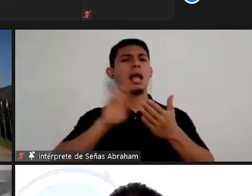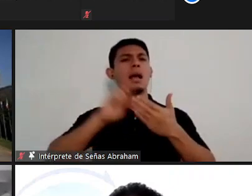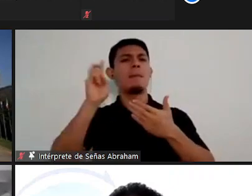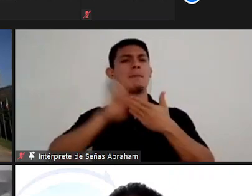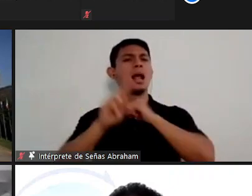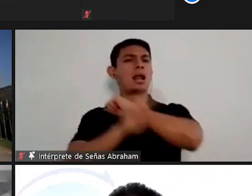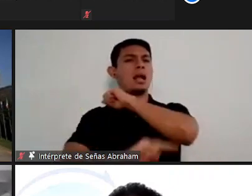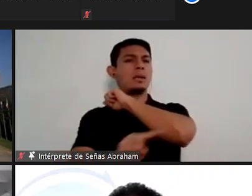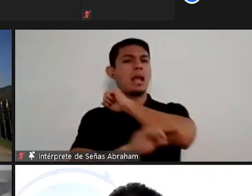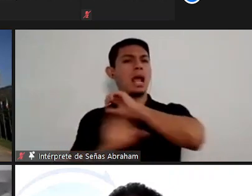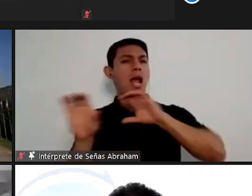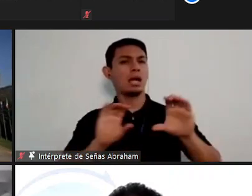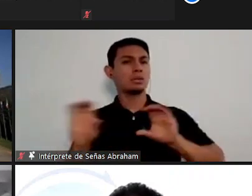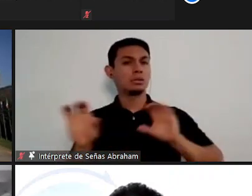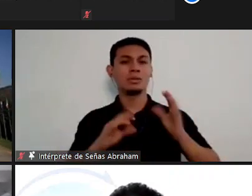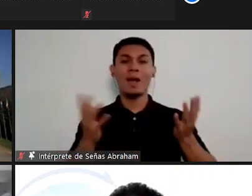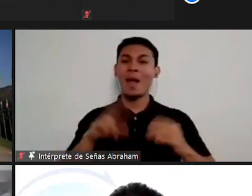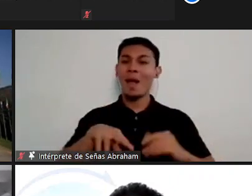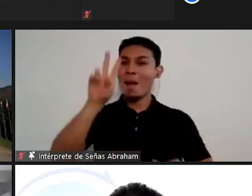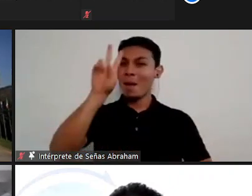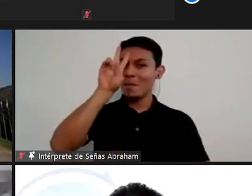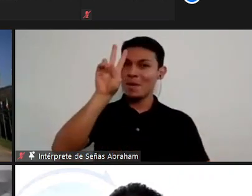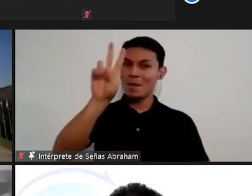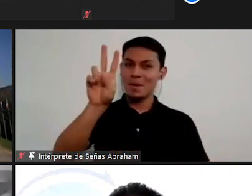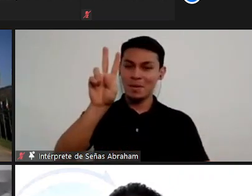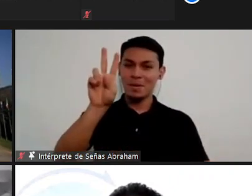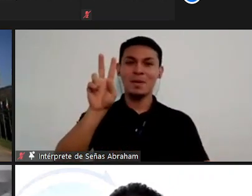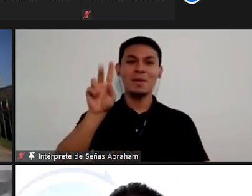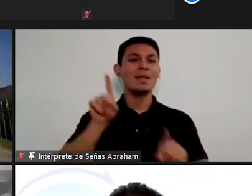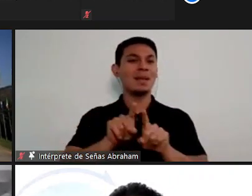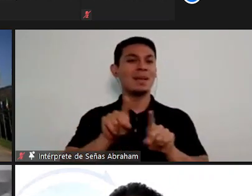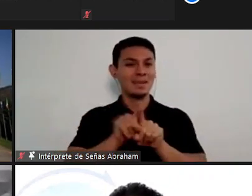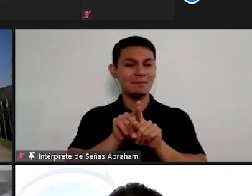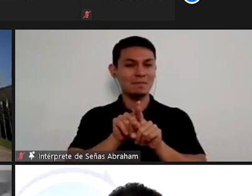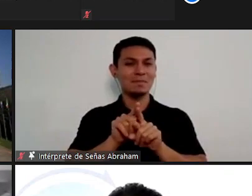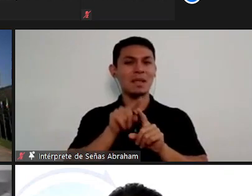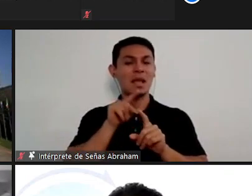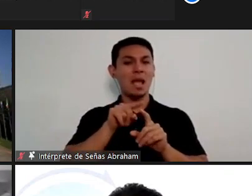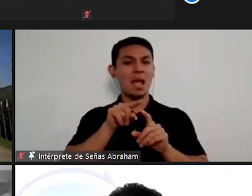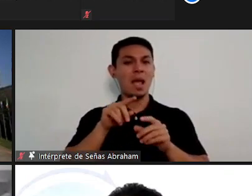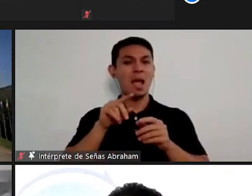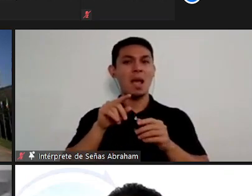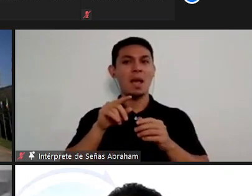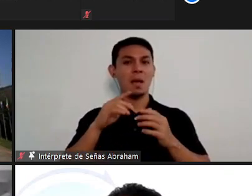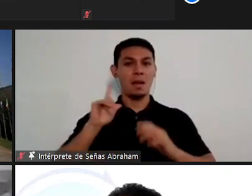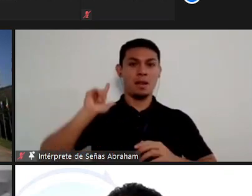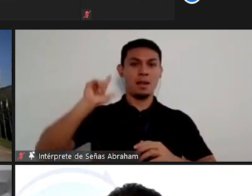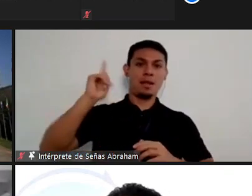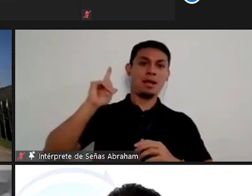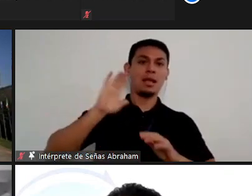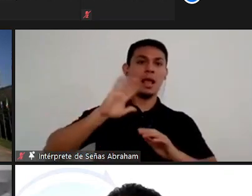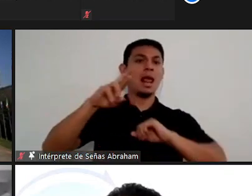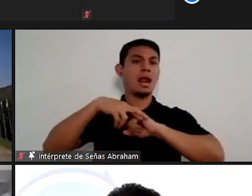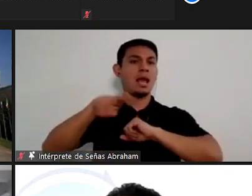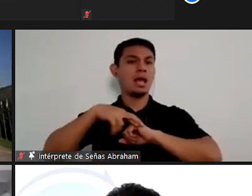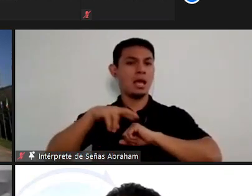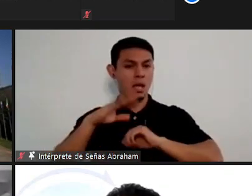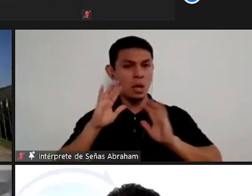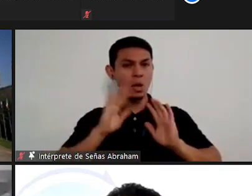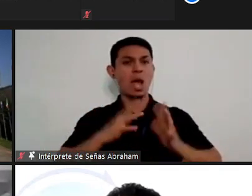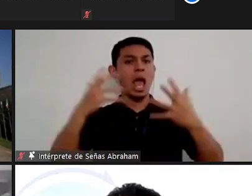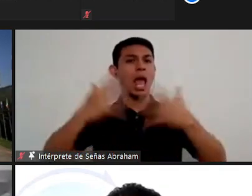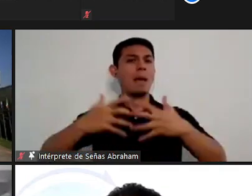uh we could continue a process of the business plan so this action plan so